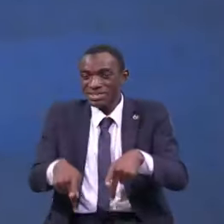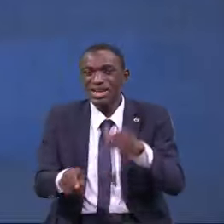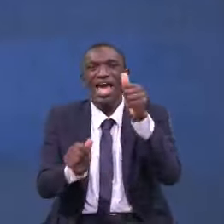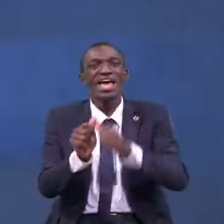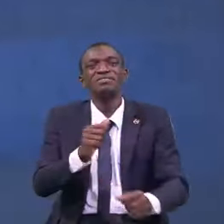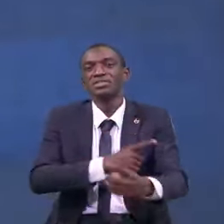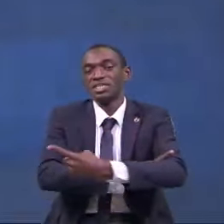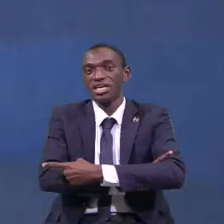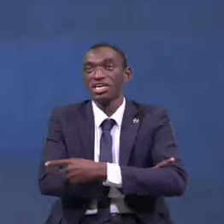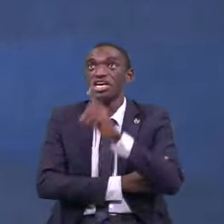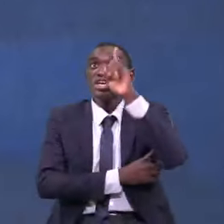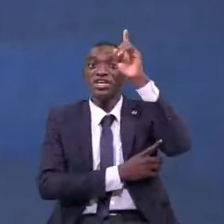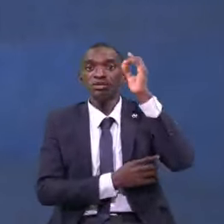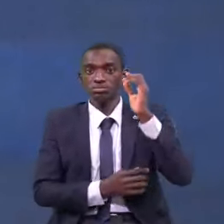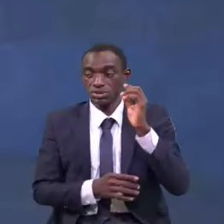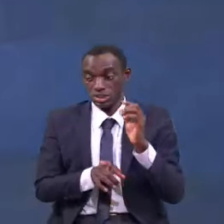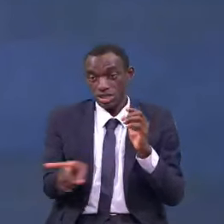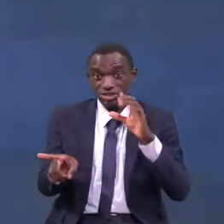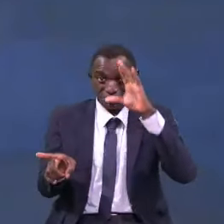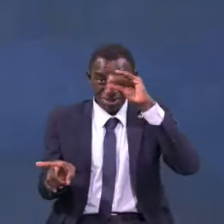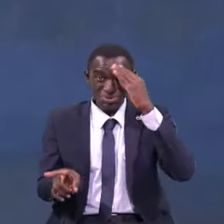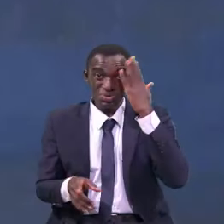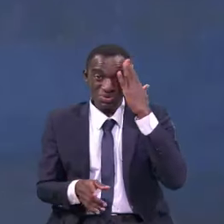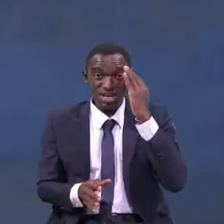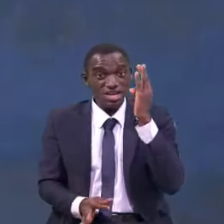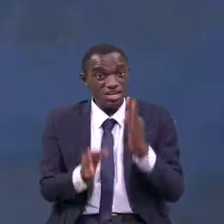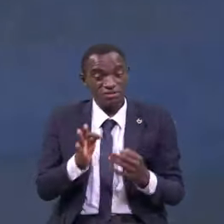He knows if he dies in that condition,